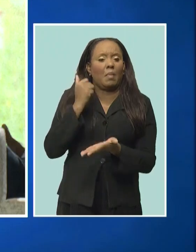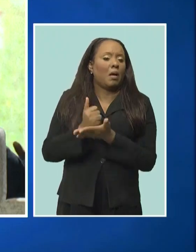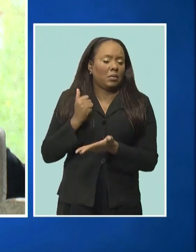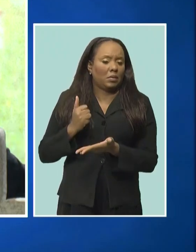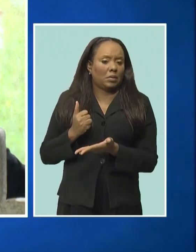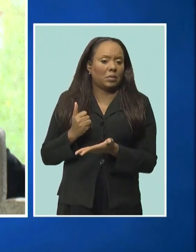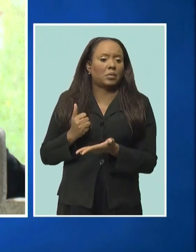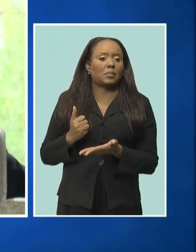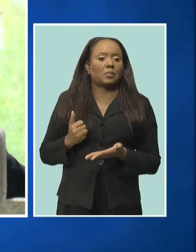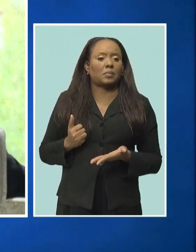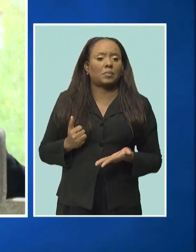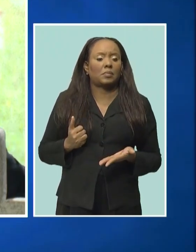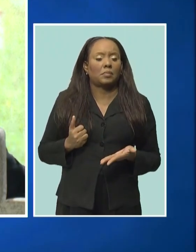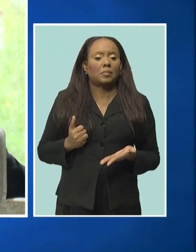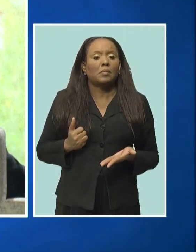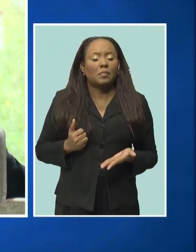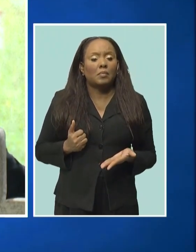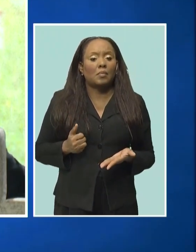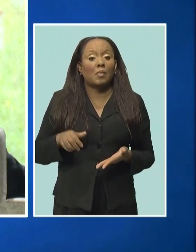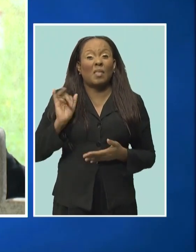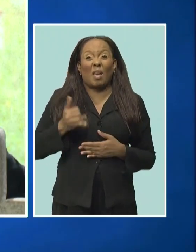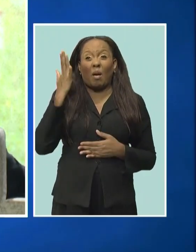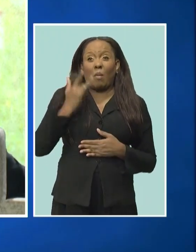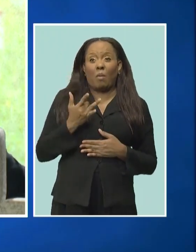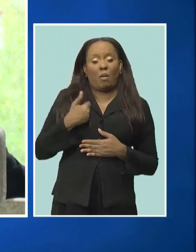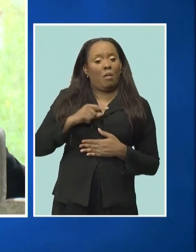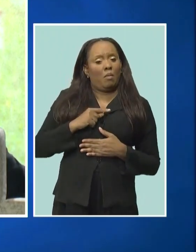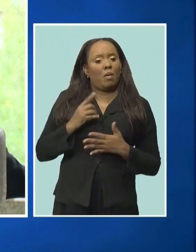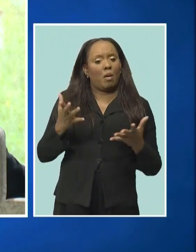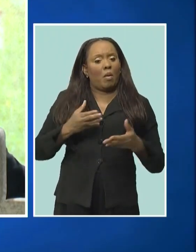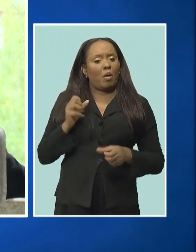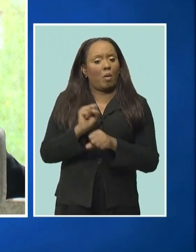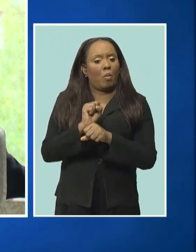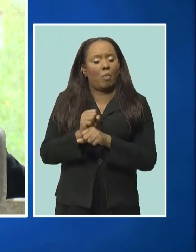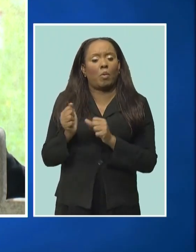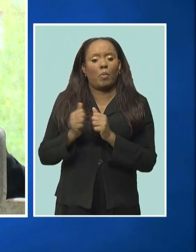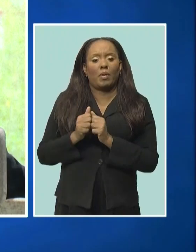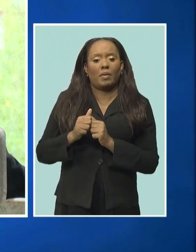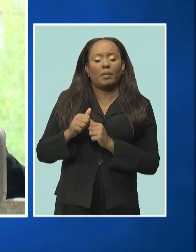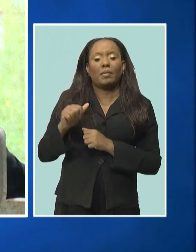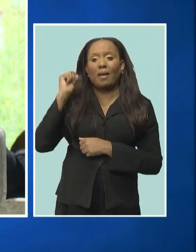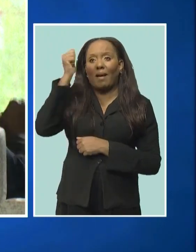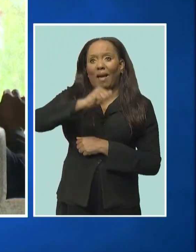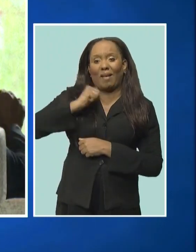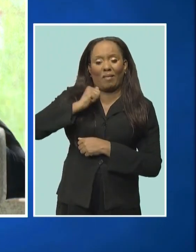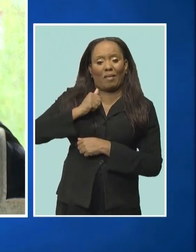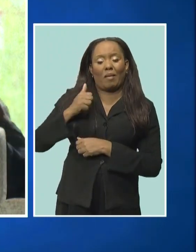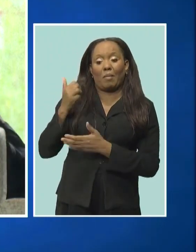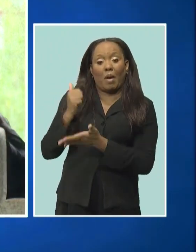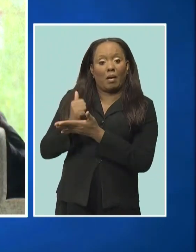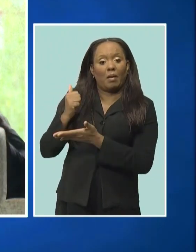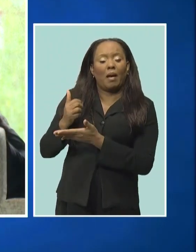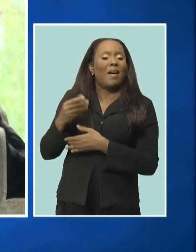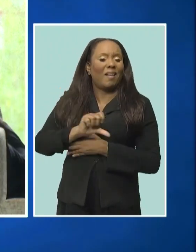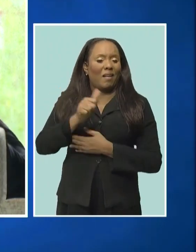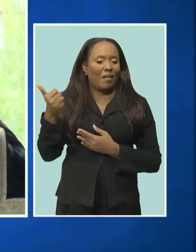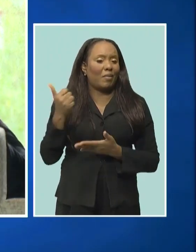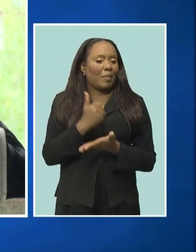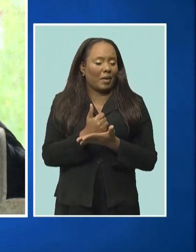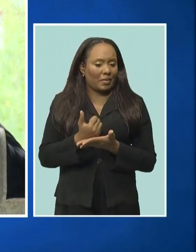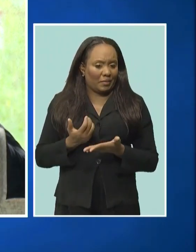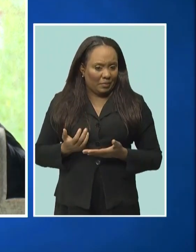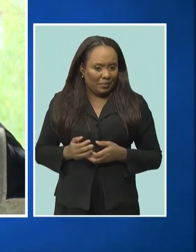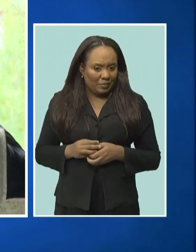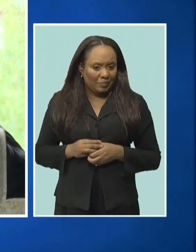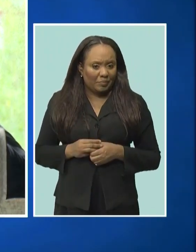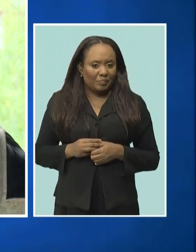Therefore, you've seen us make very specific efforts to work with the African Exim Bank and others because at the end of the day, if